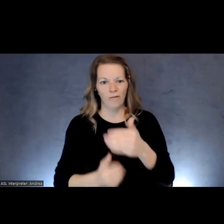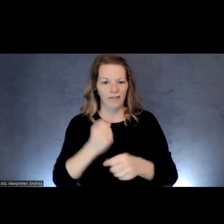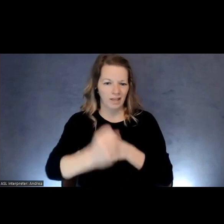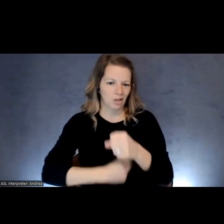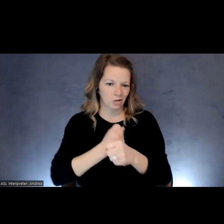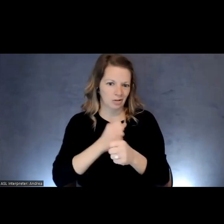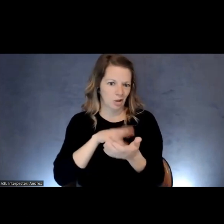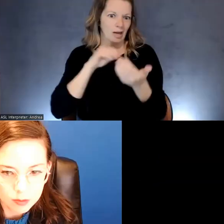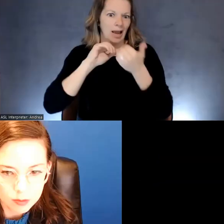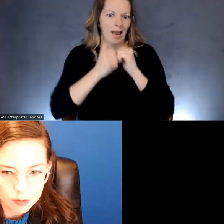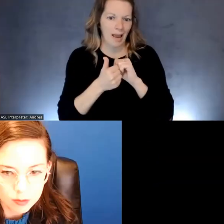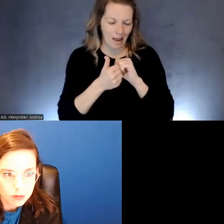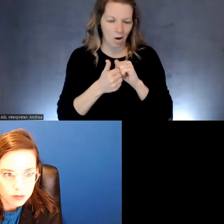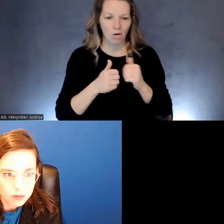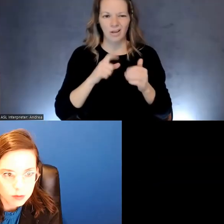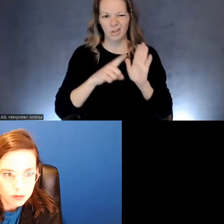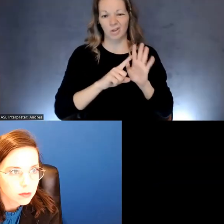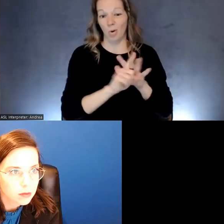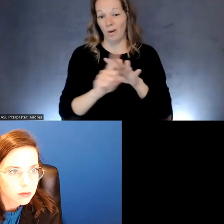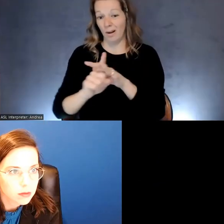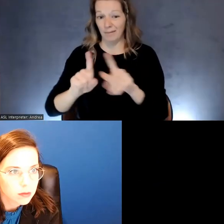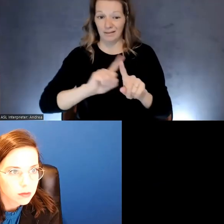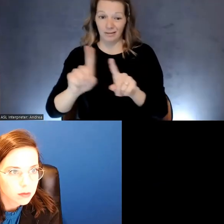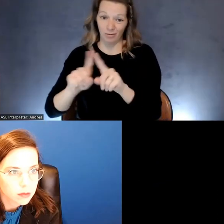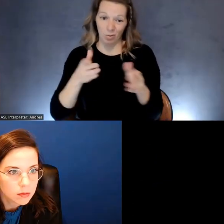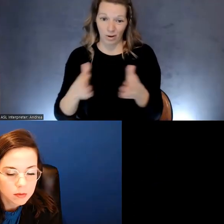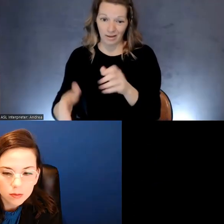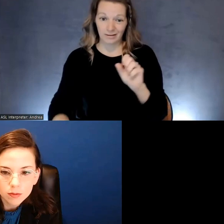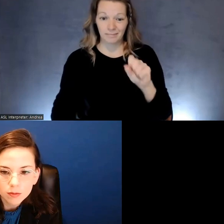work. It's manifesting in different ways.